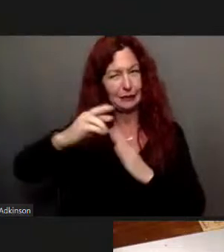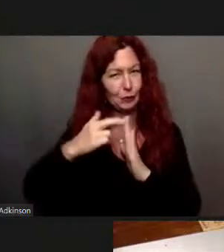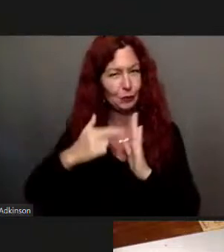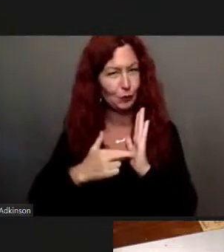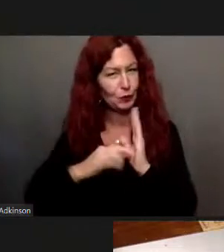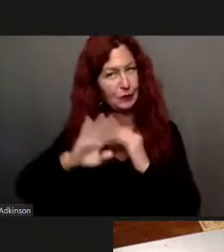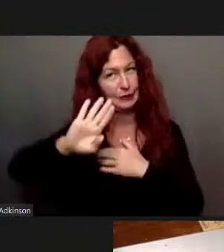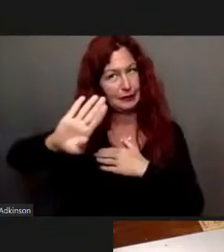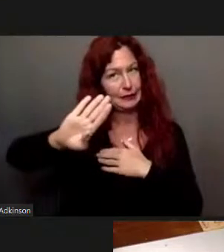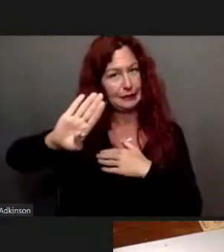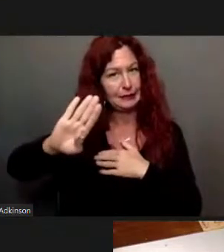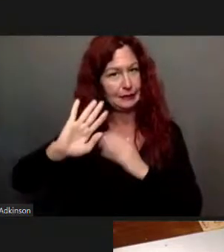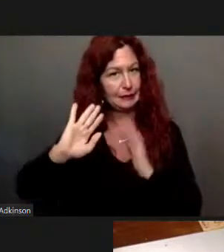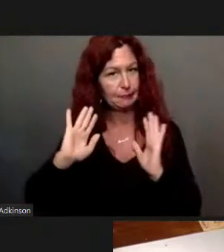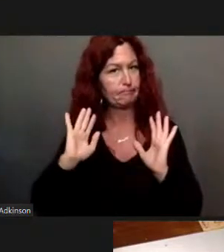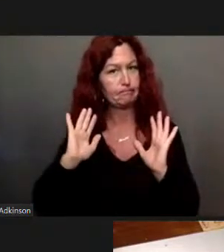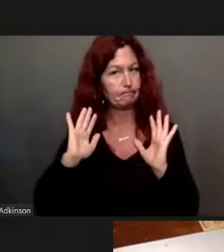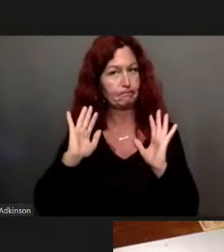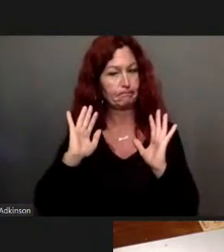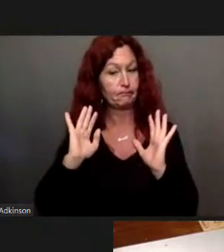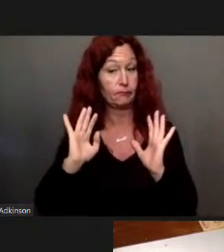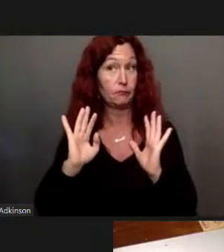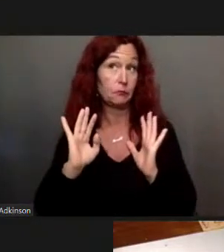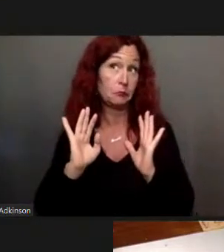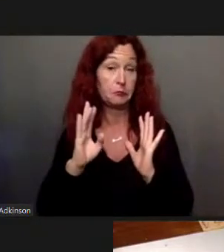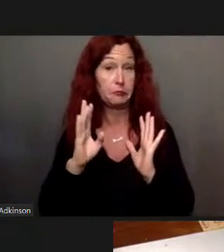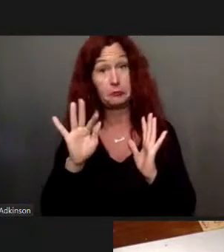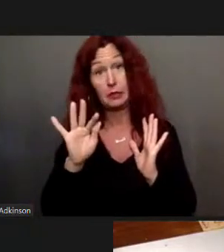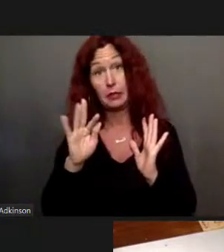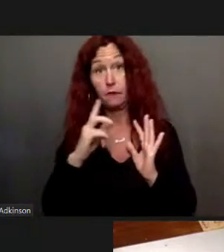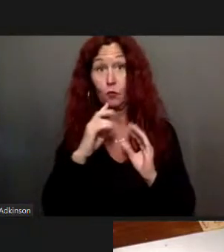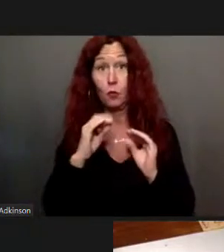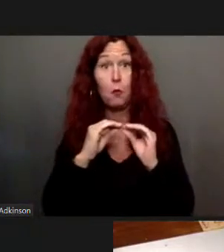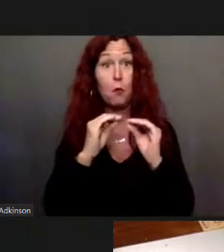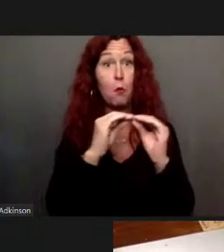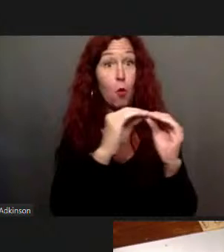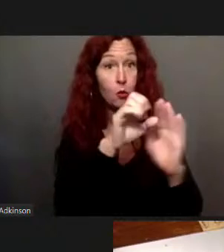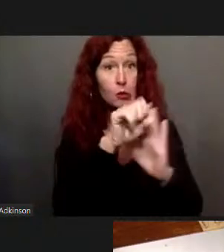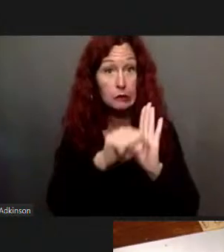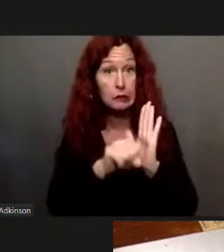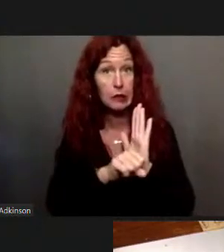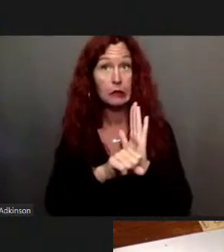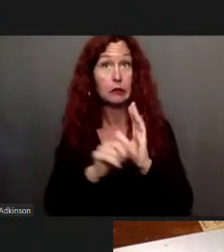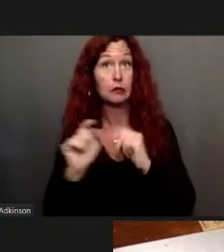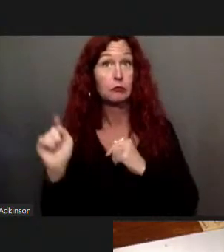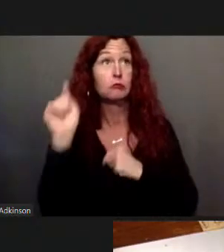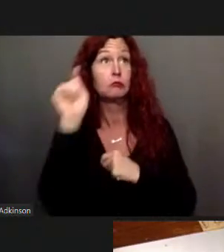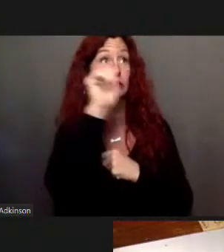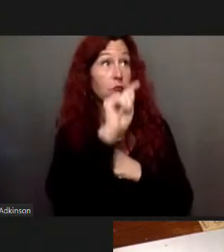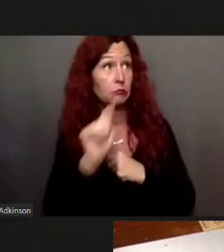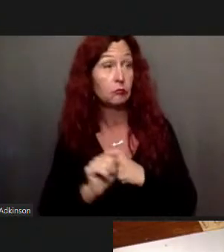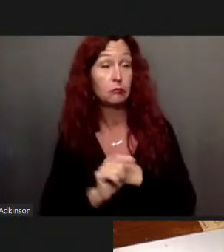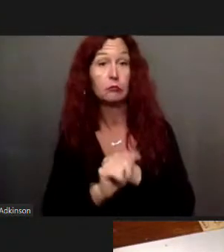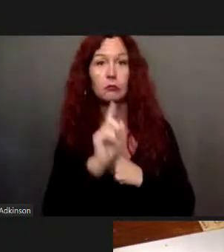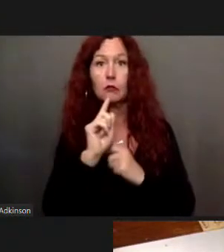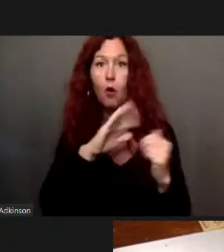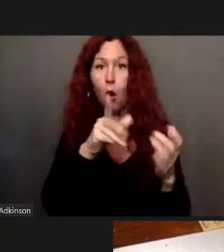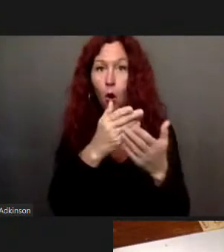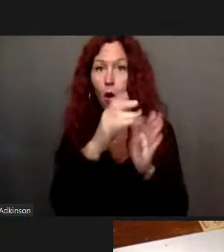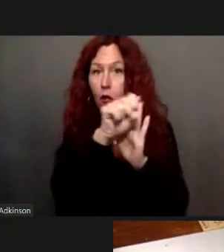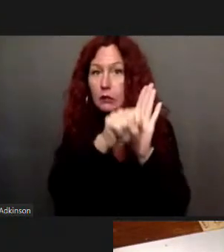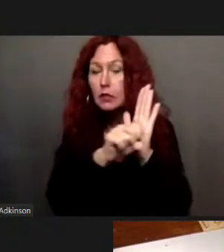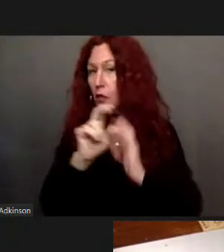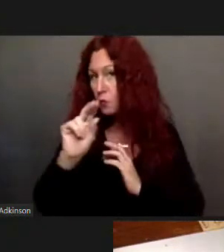any other ways that maybe he can do the same thing for other states that are experiencing a surge. And then I'll get back